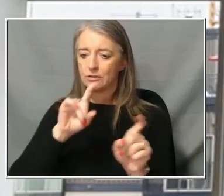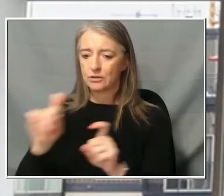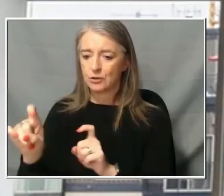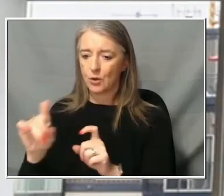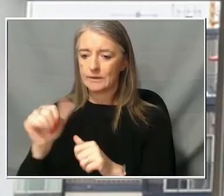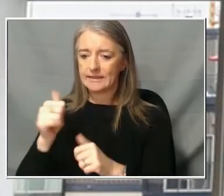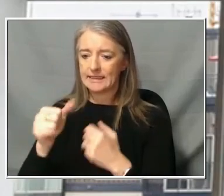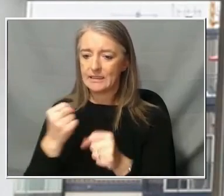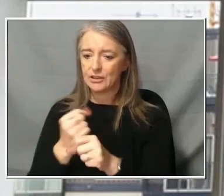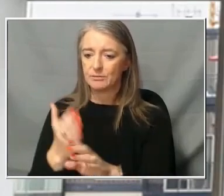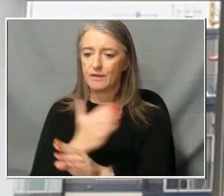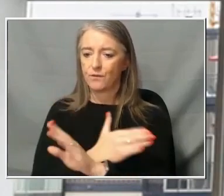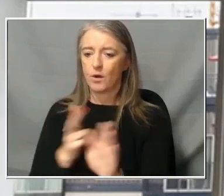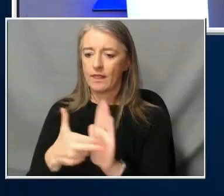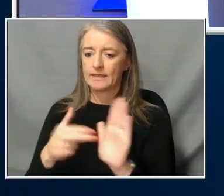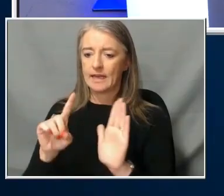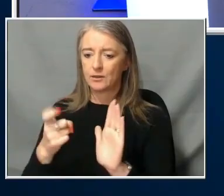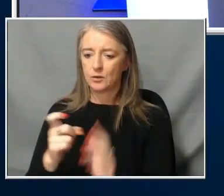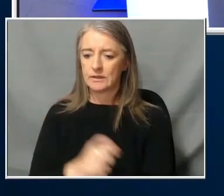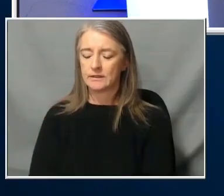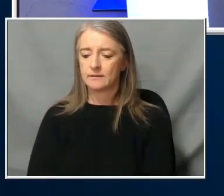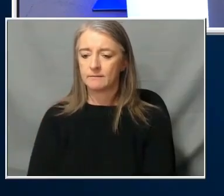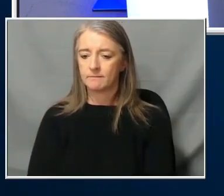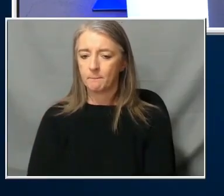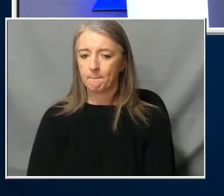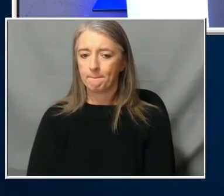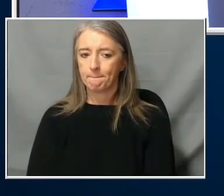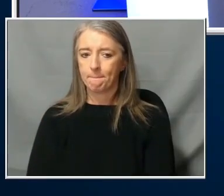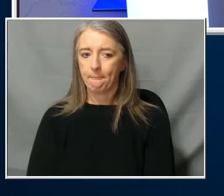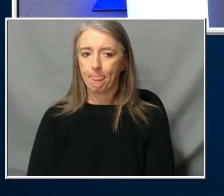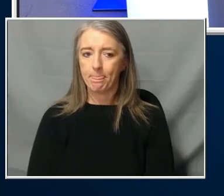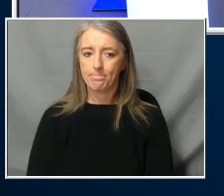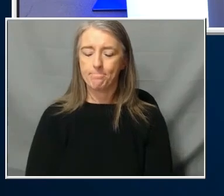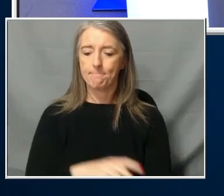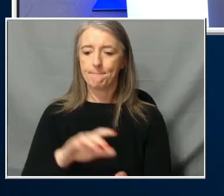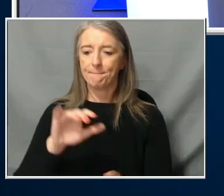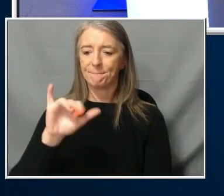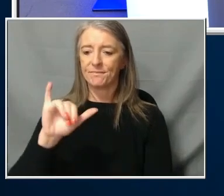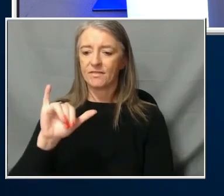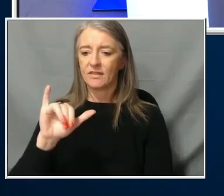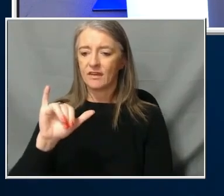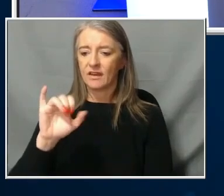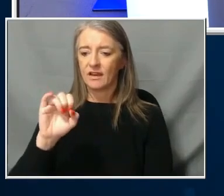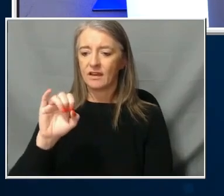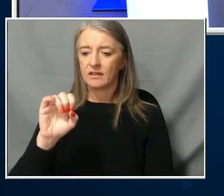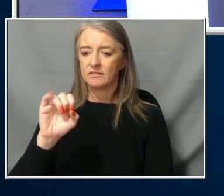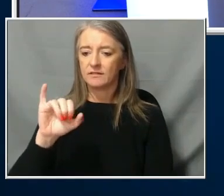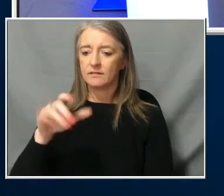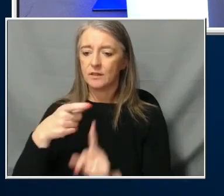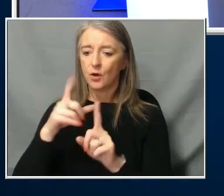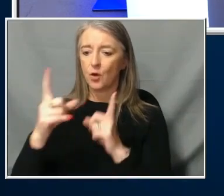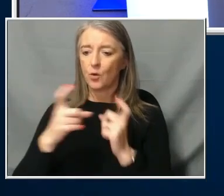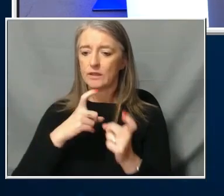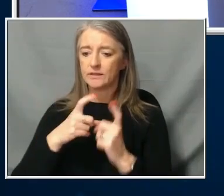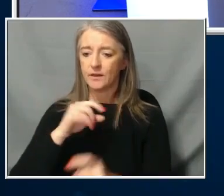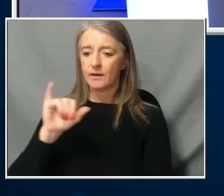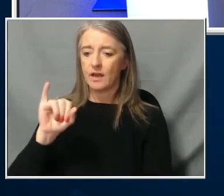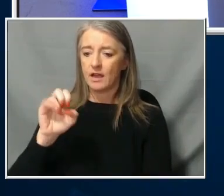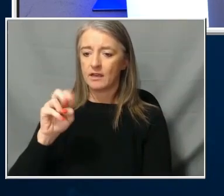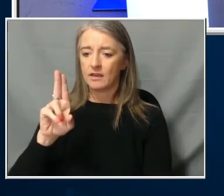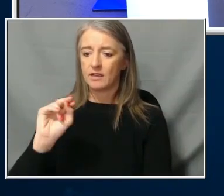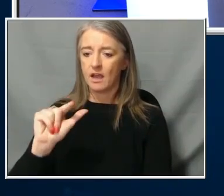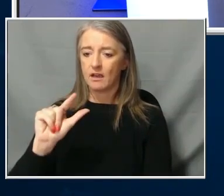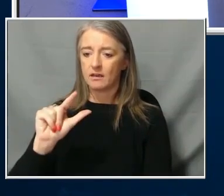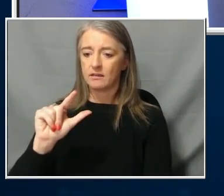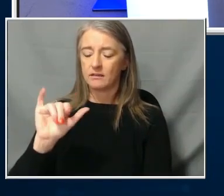10 years before they were diagnosed. Question from Yen Liang, and this is interesting. Yen Liang writes, in the past, people often